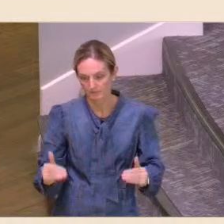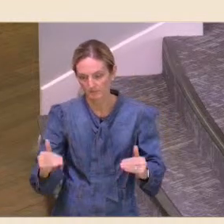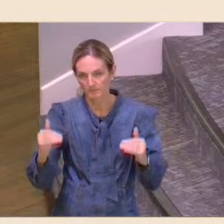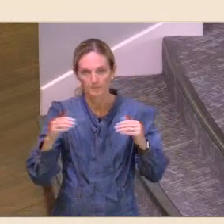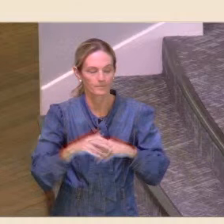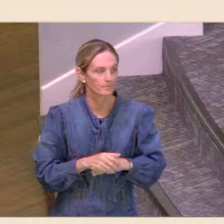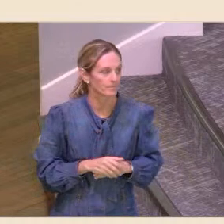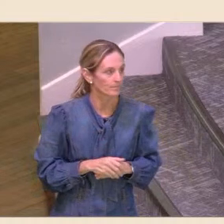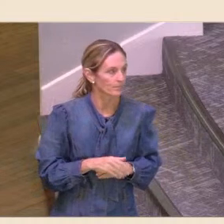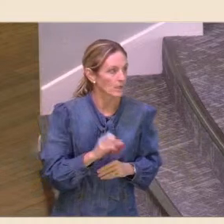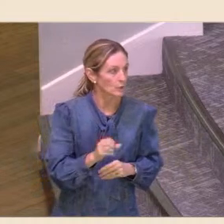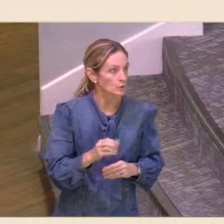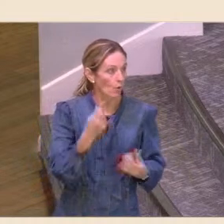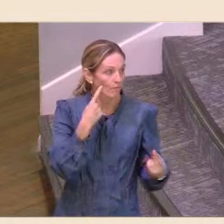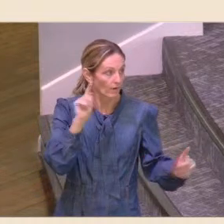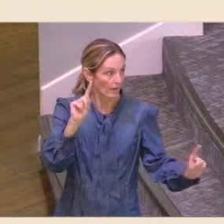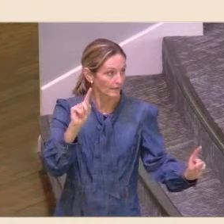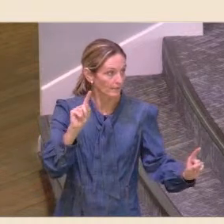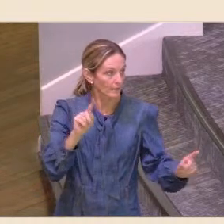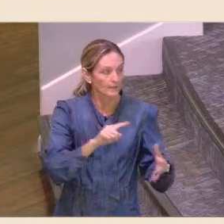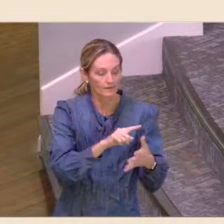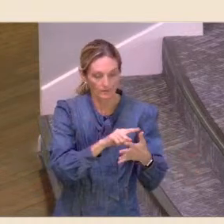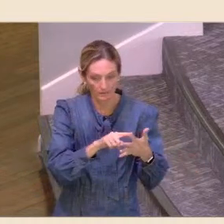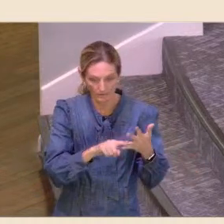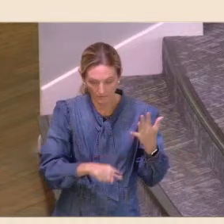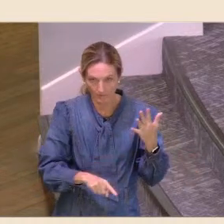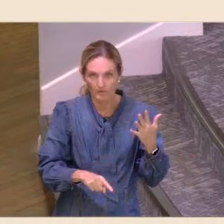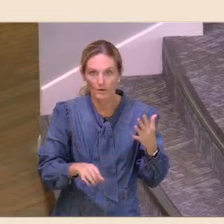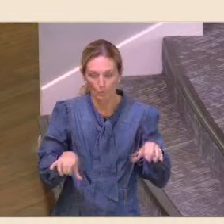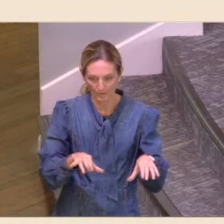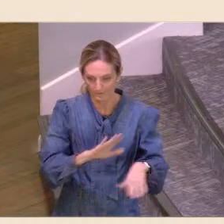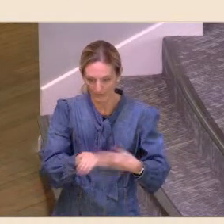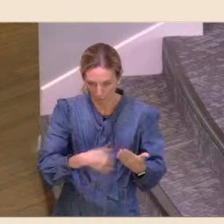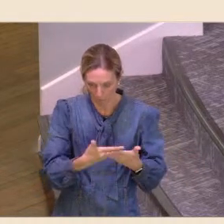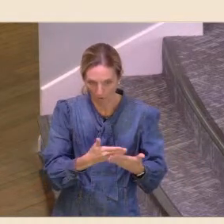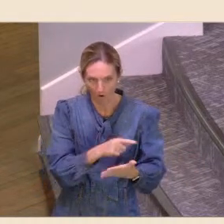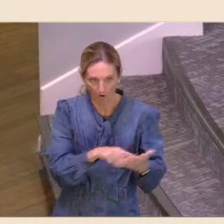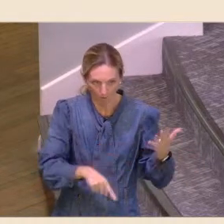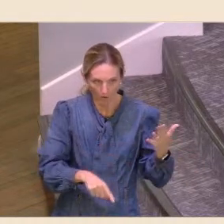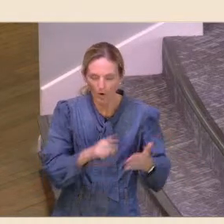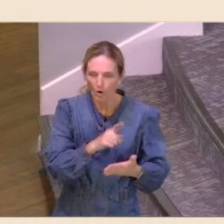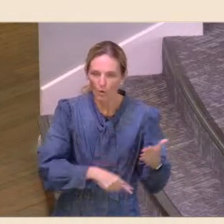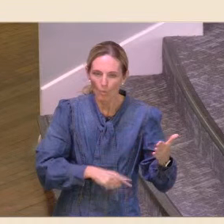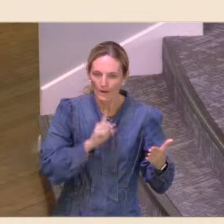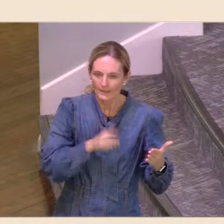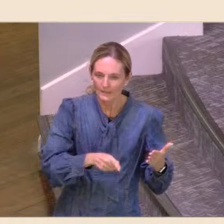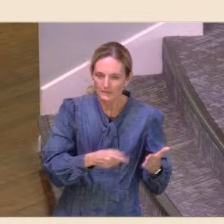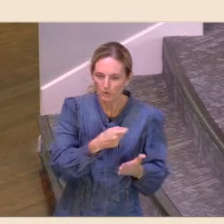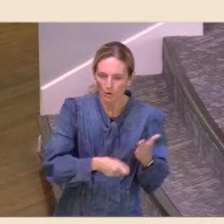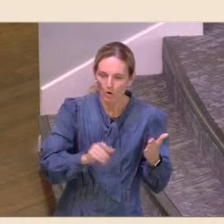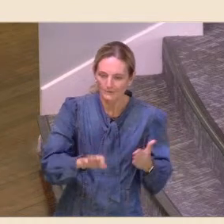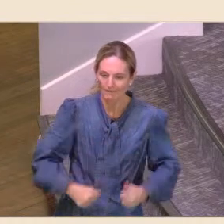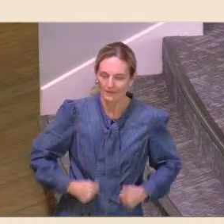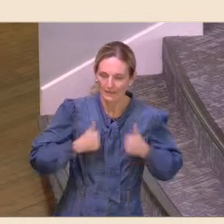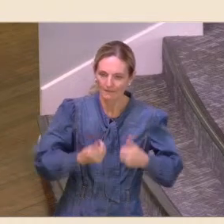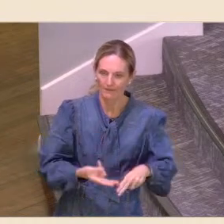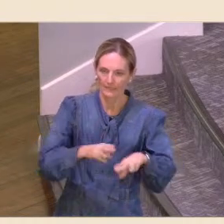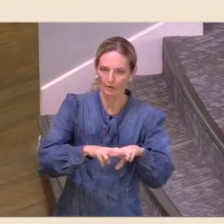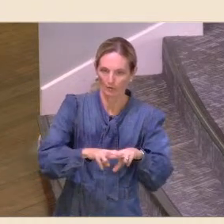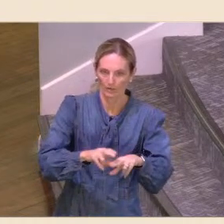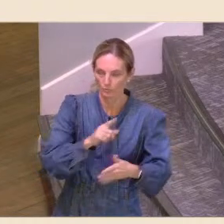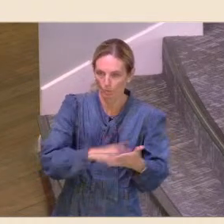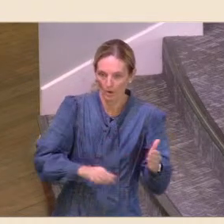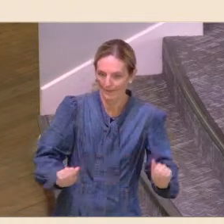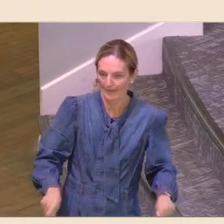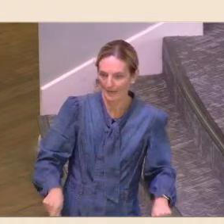did all this, we kind of looked and said, okay, what kind of COLA, or what kind of cost of living increase can we afford?